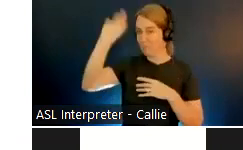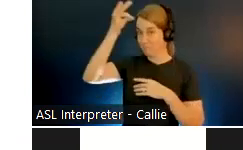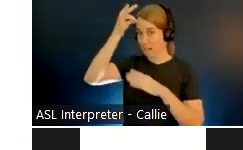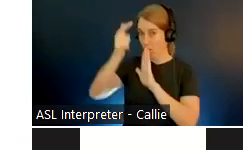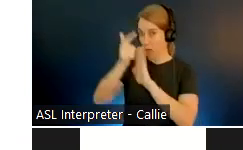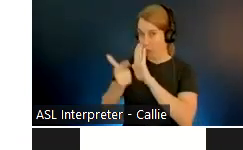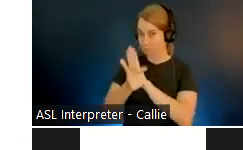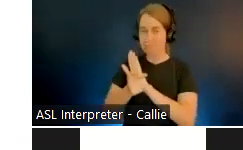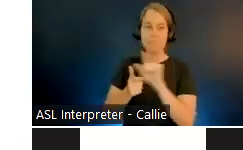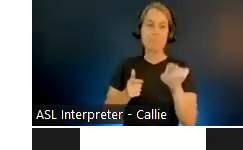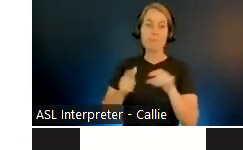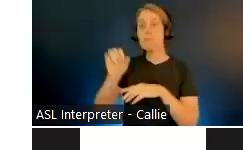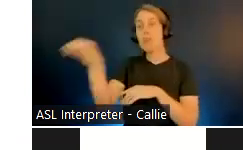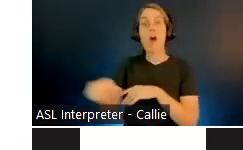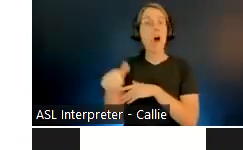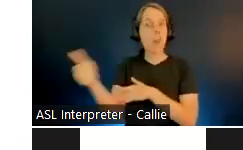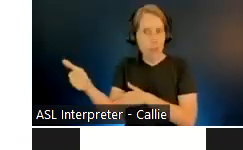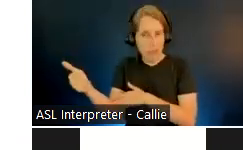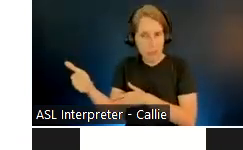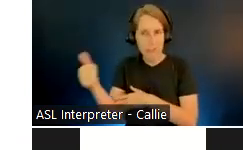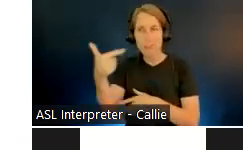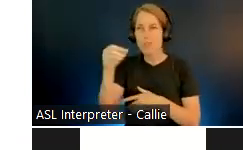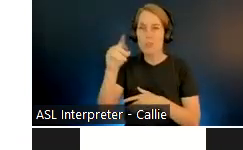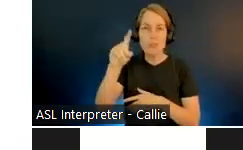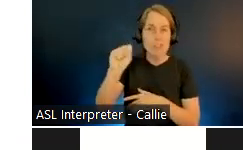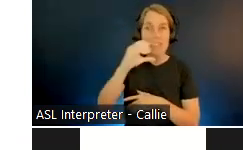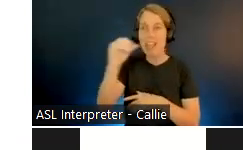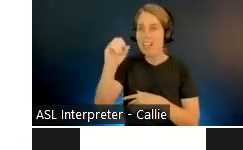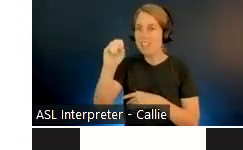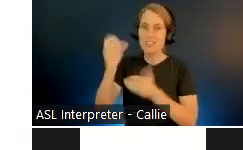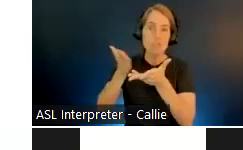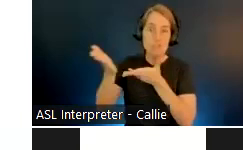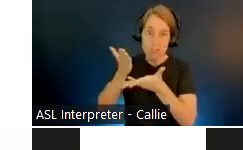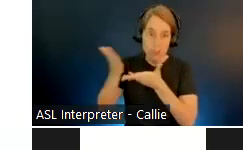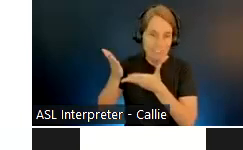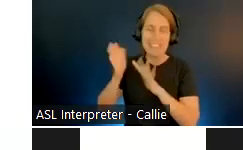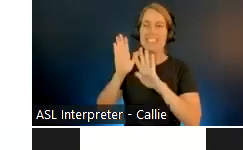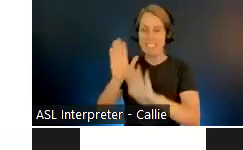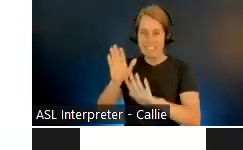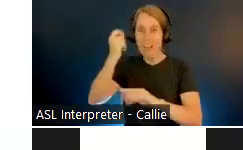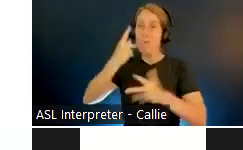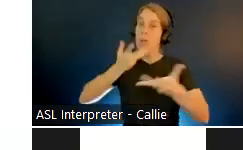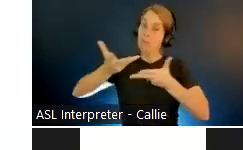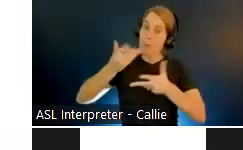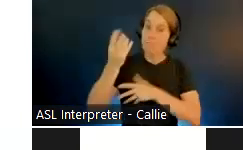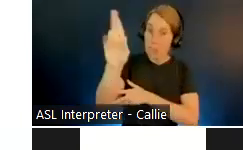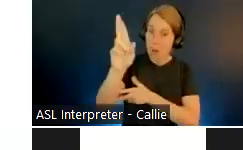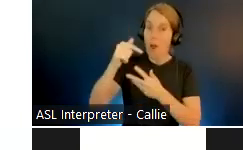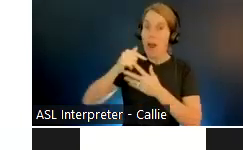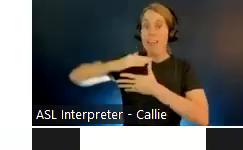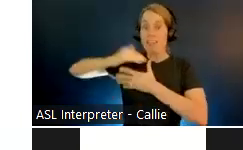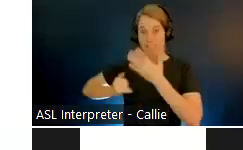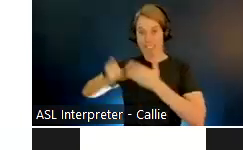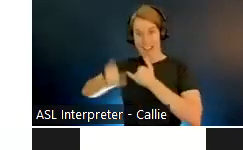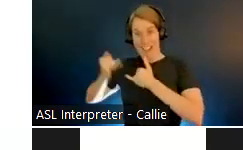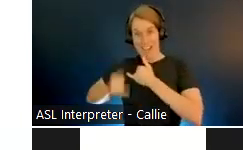that one when you're interacting with VR. At the end of a very long list, that's what it says. And so there's always